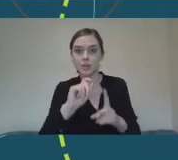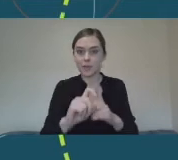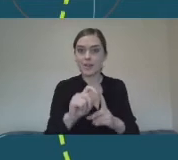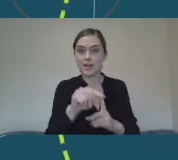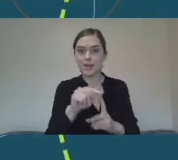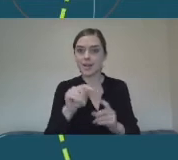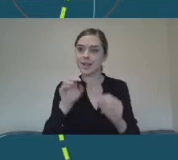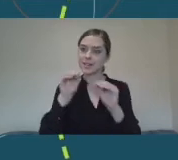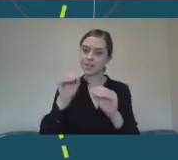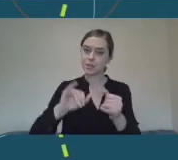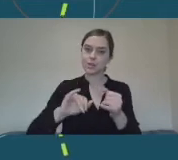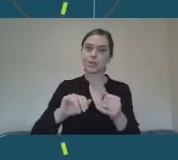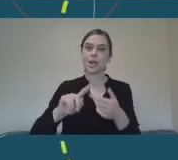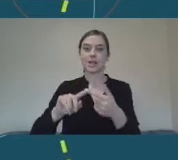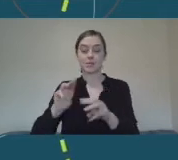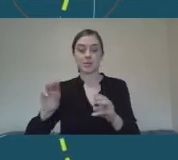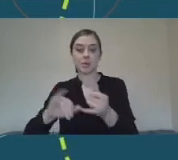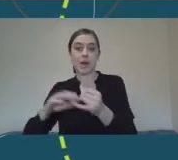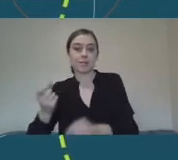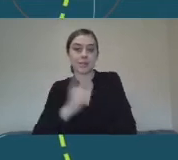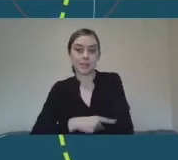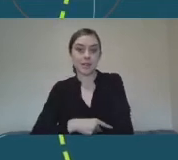with disabilities at this point